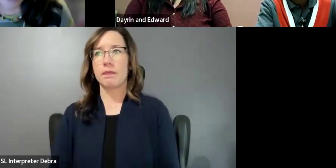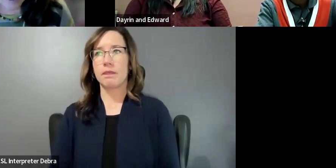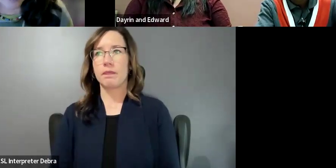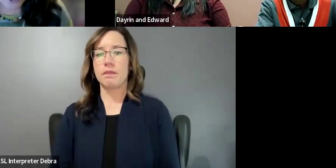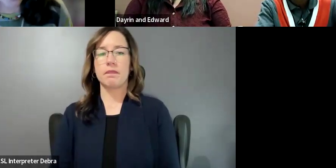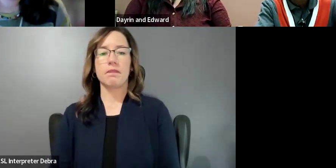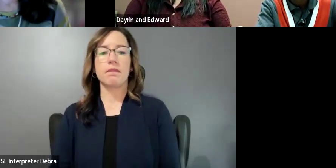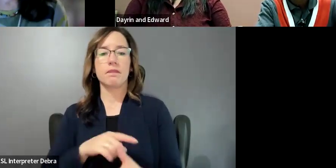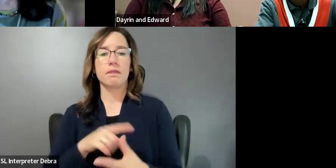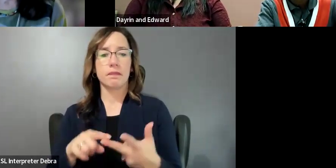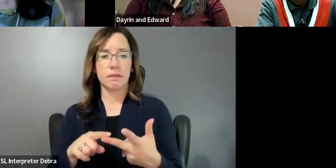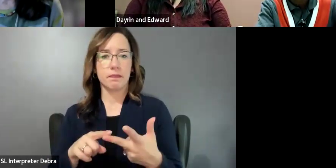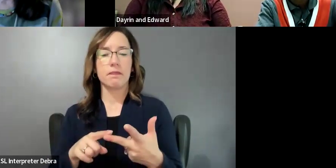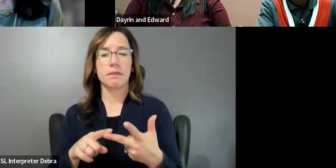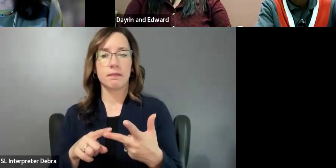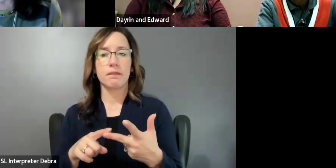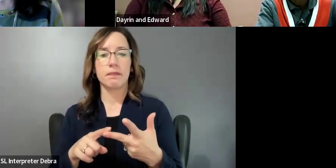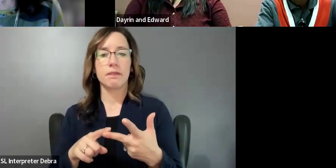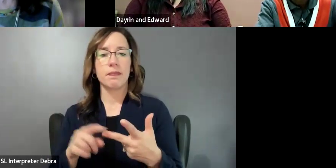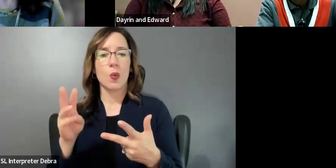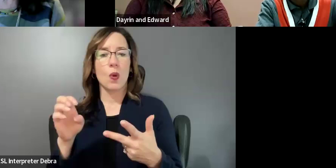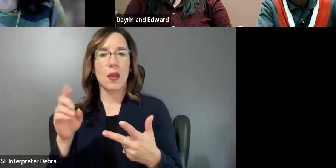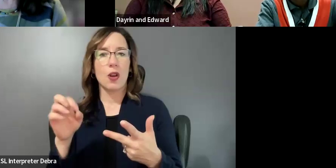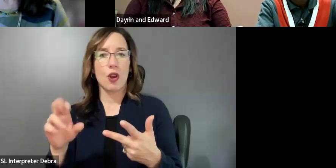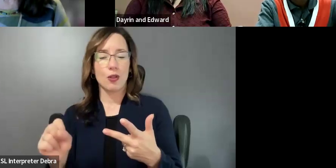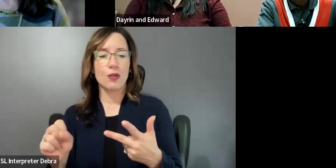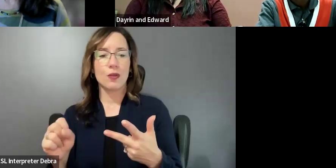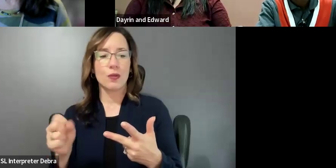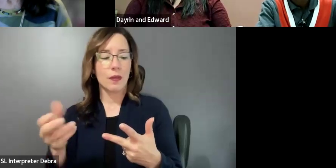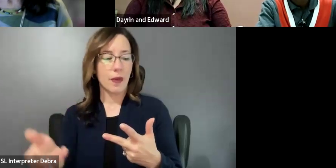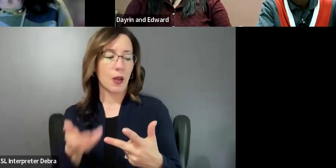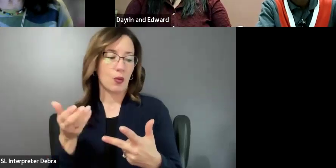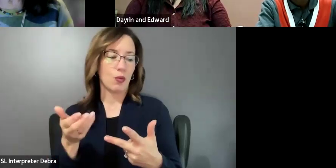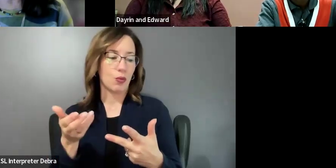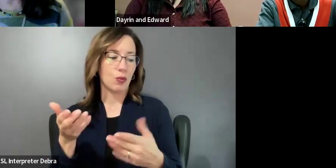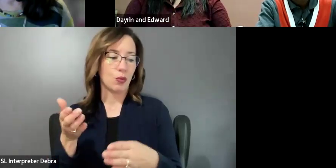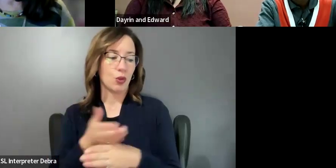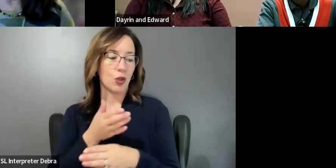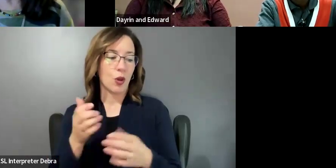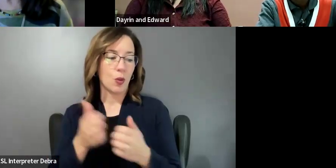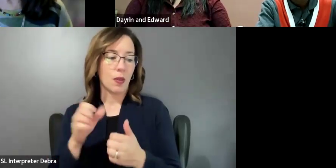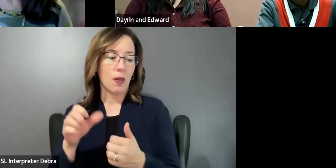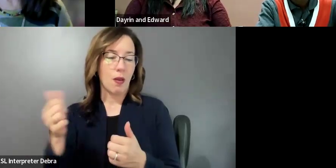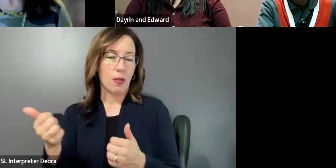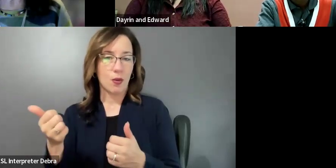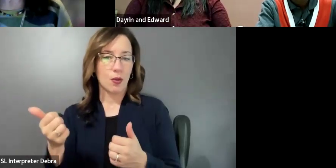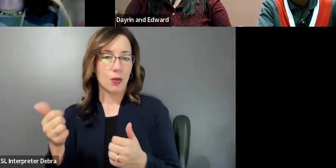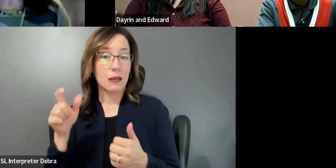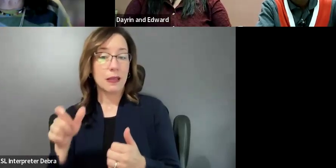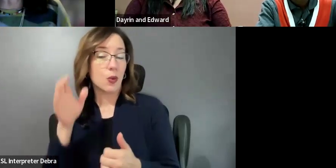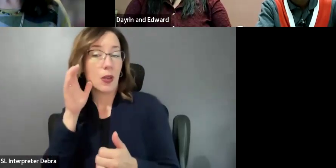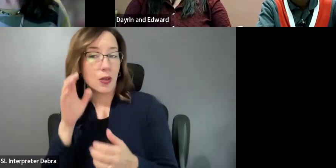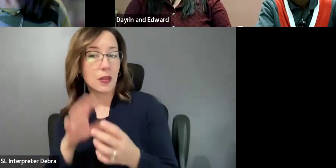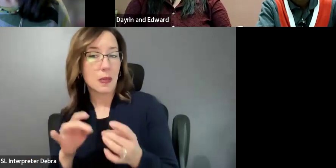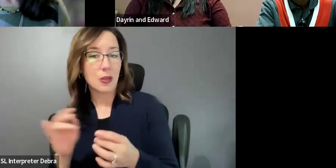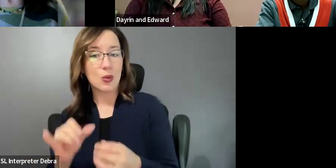3 remaining webinars that we have, and we really would invite you to come and share this with others that might need to hear this message